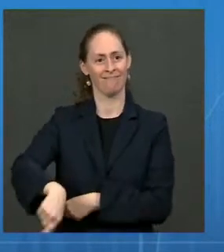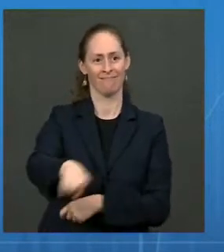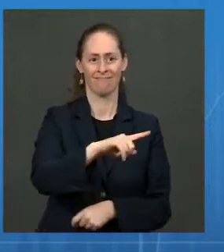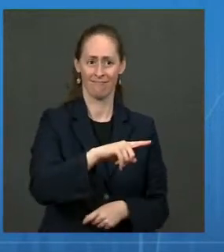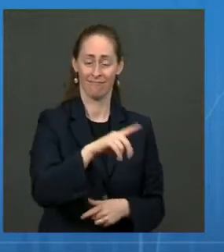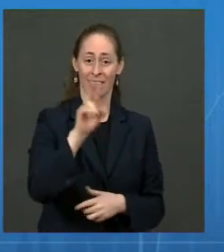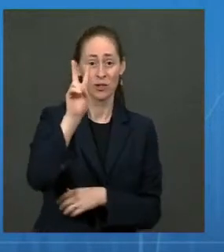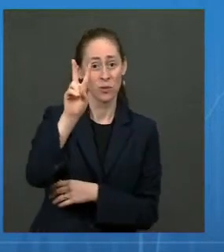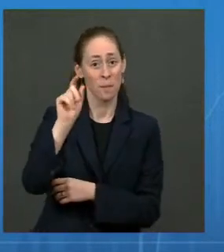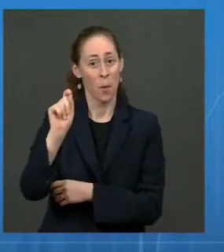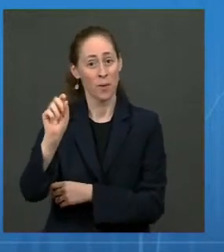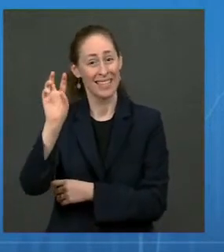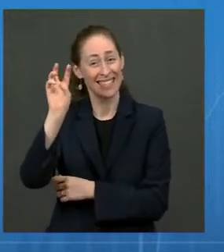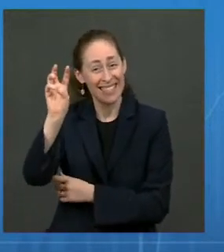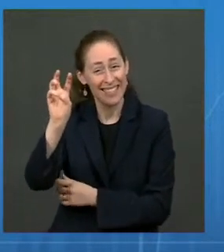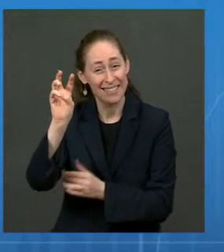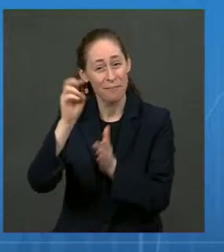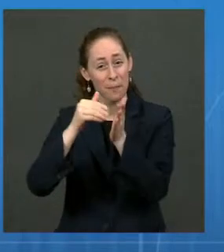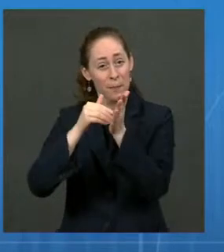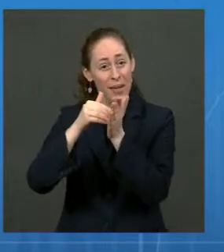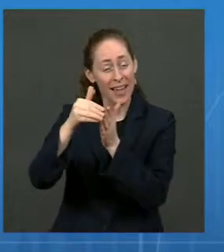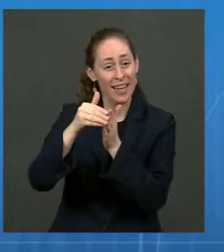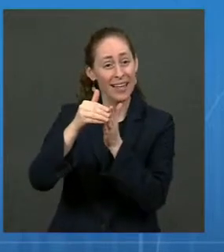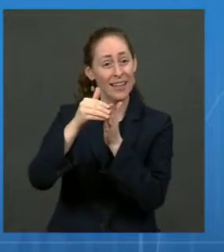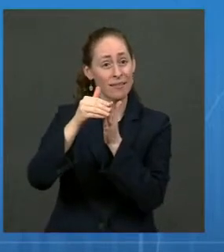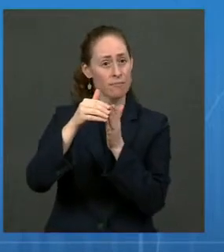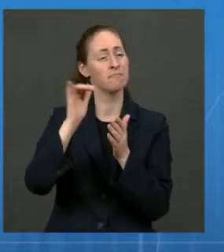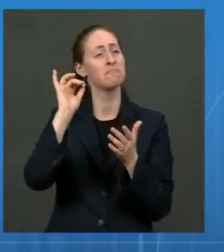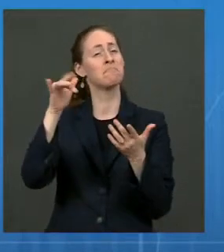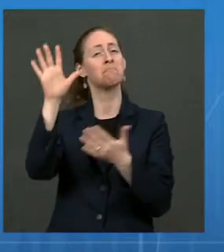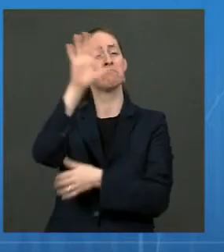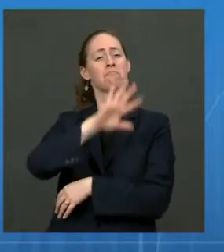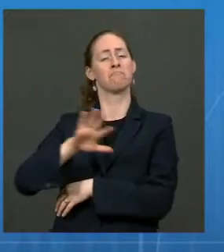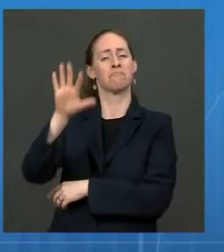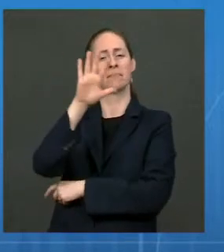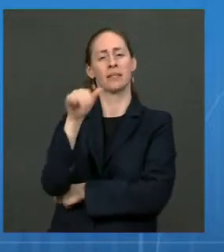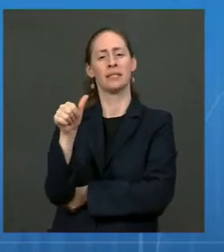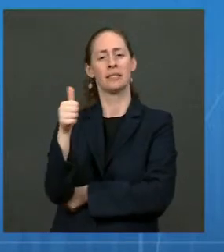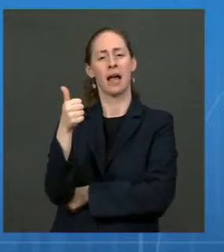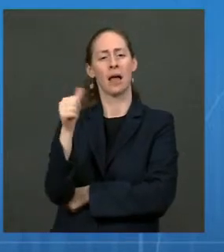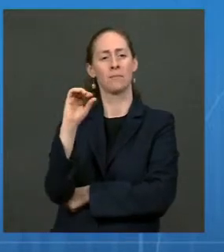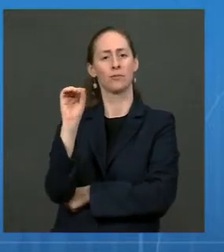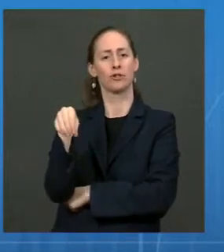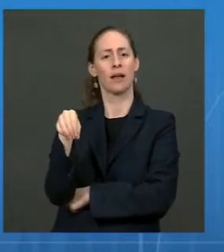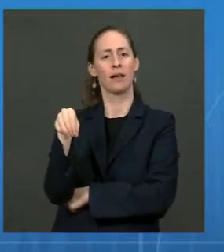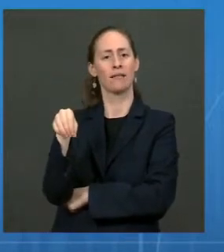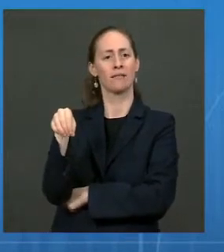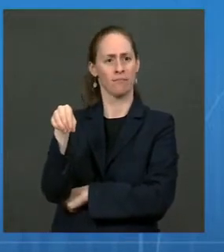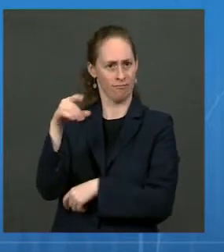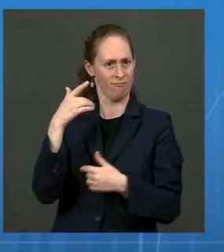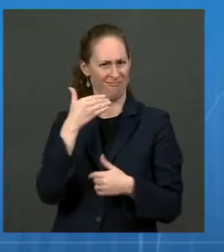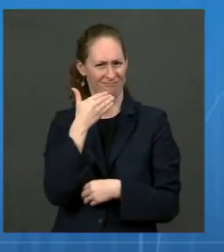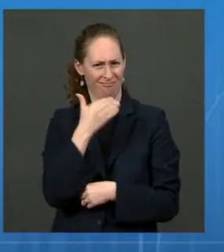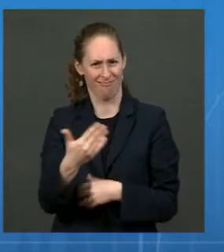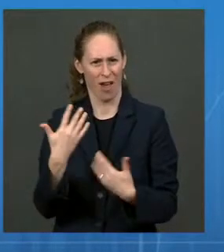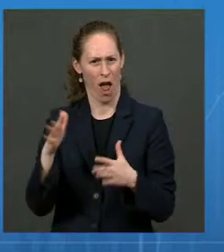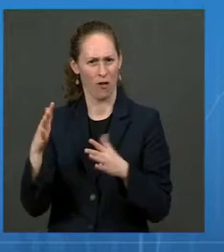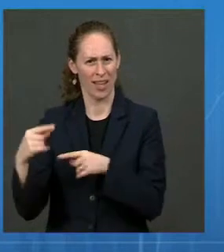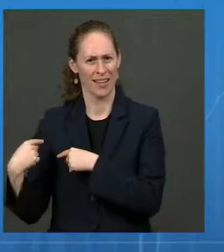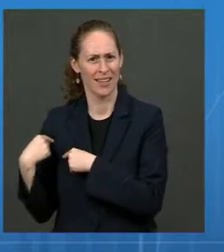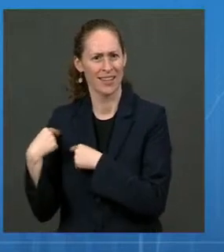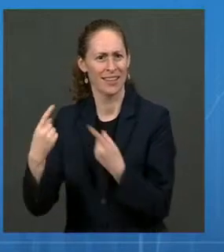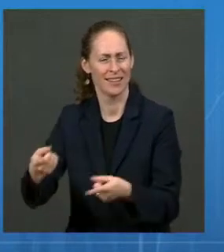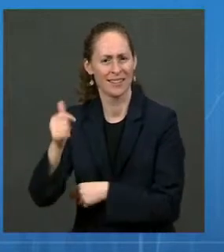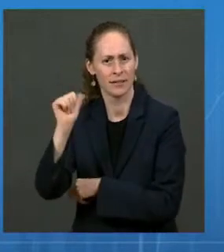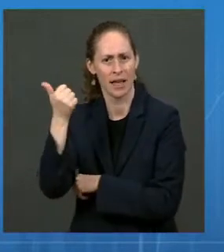2.6 million, that's about 10% of kids. So just 10 days into our program being at full strength, we're